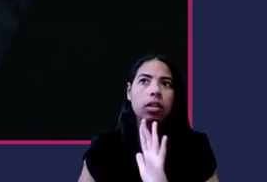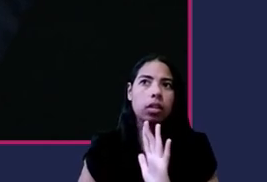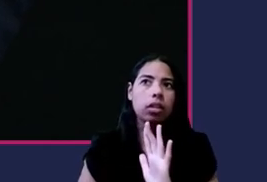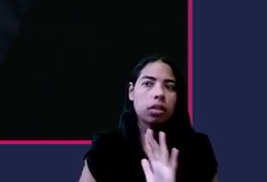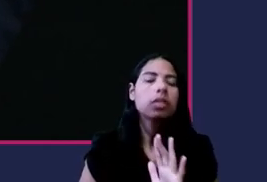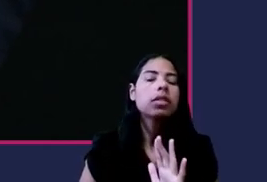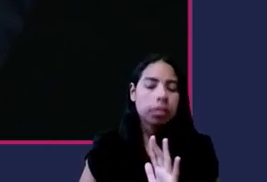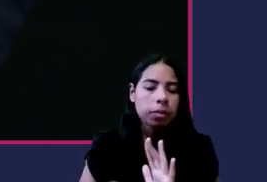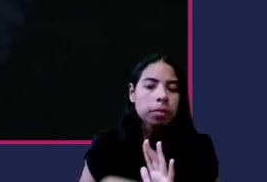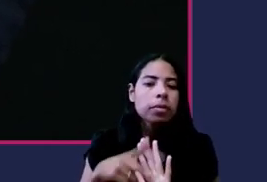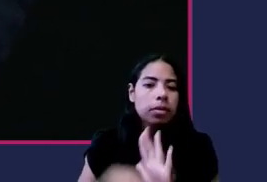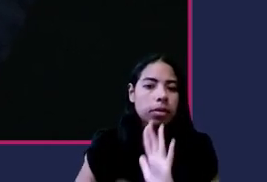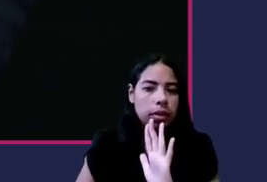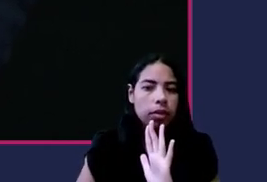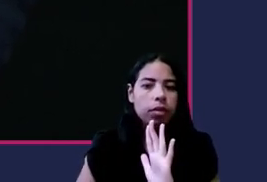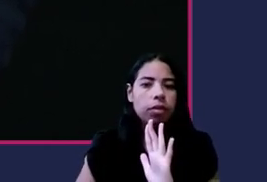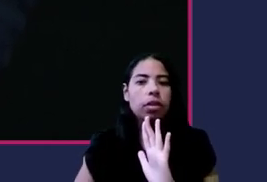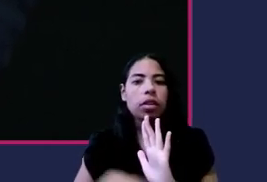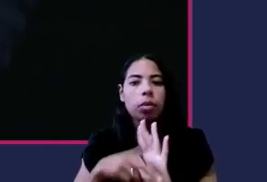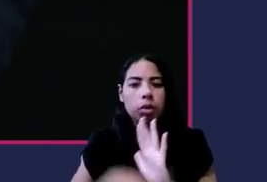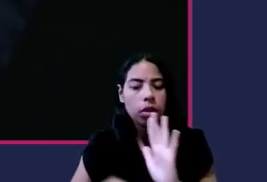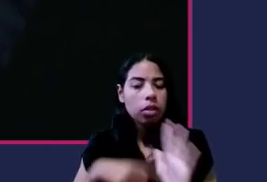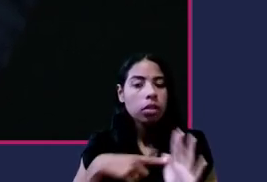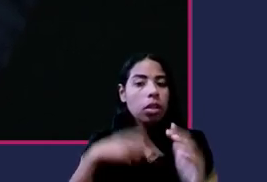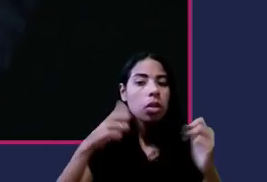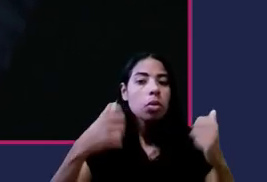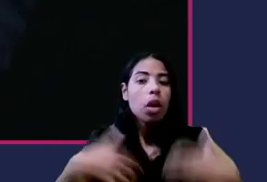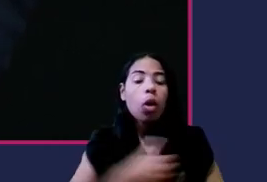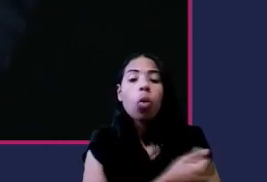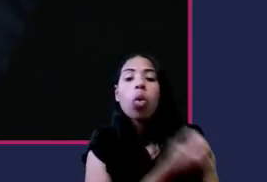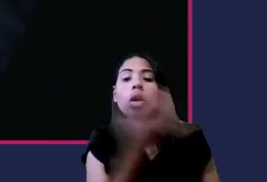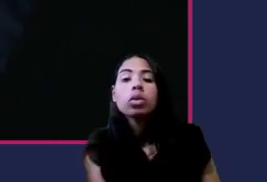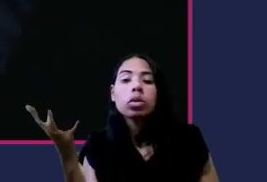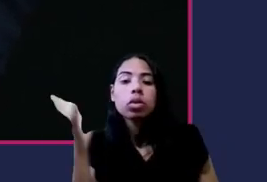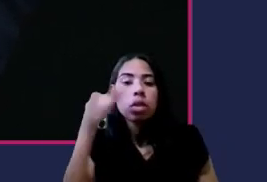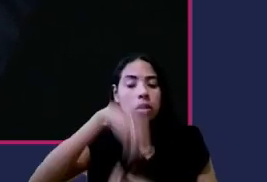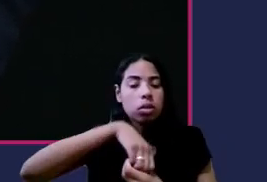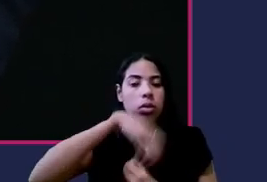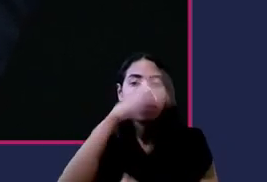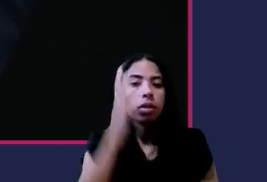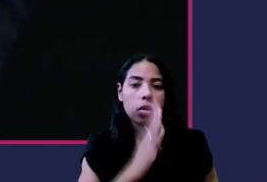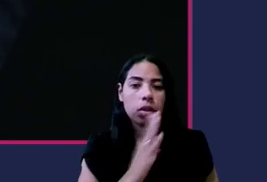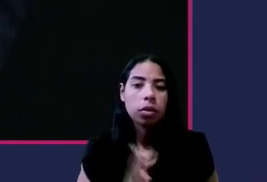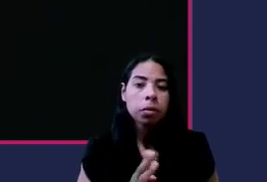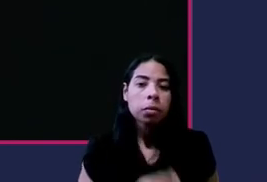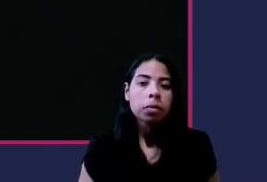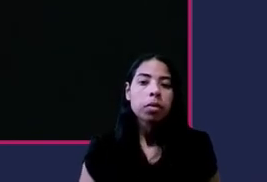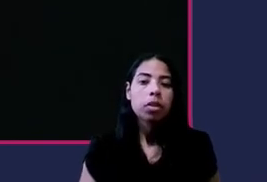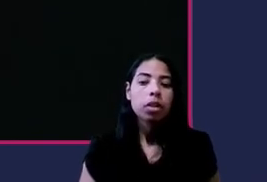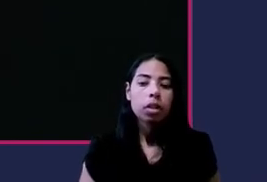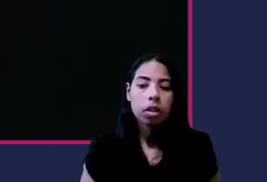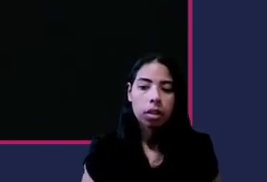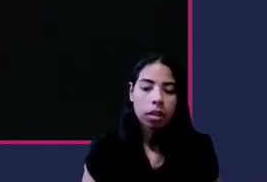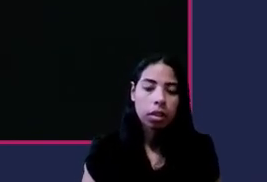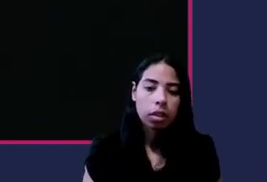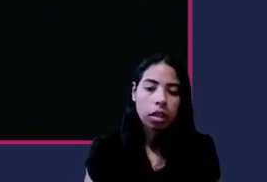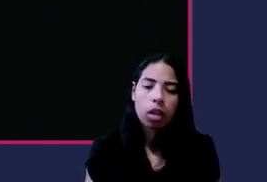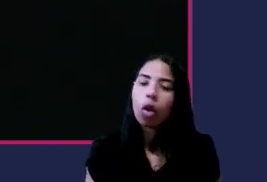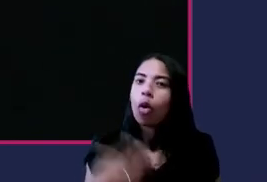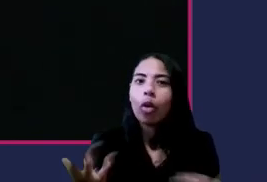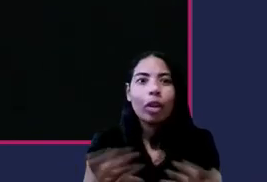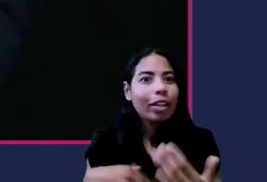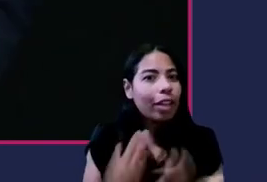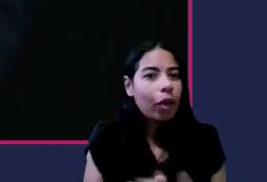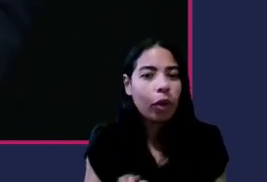And there is a project to include diabetes. We need to know how many diabetics we have in the country. We don't